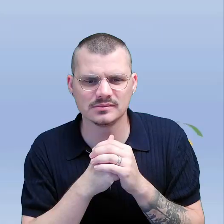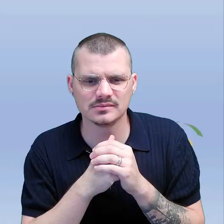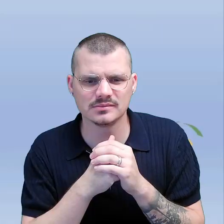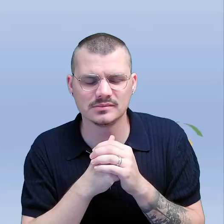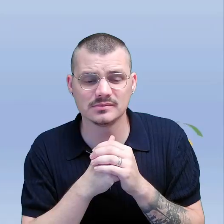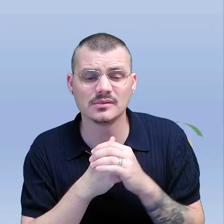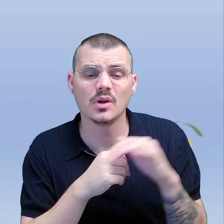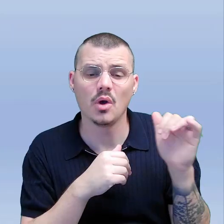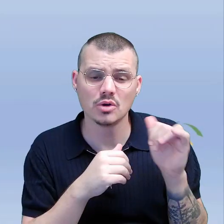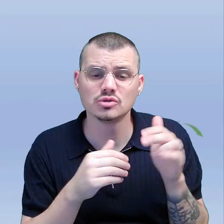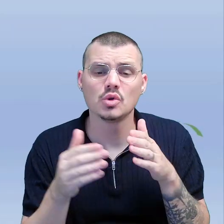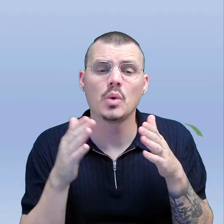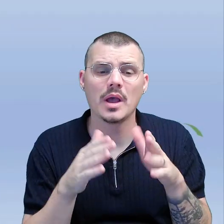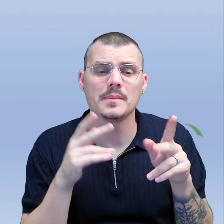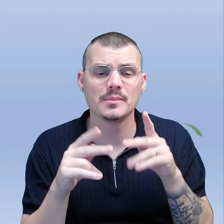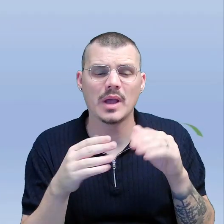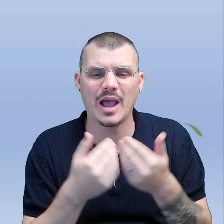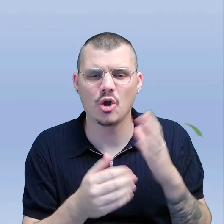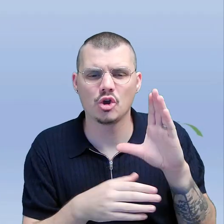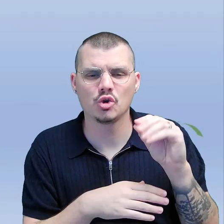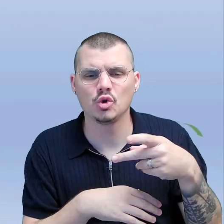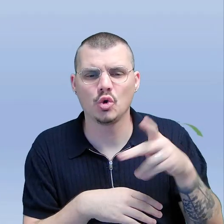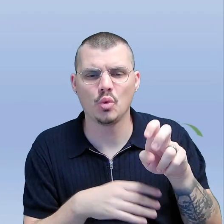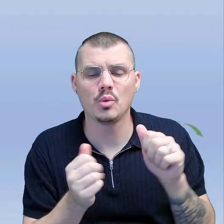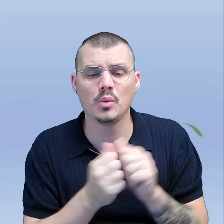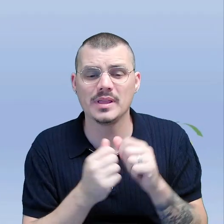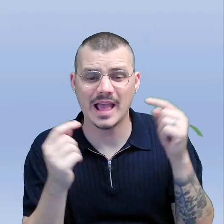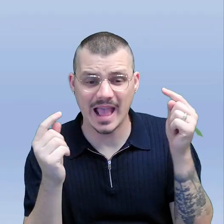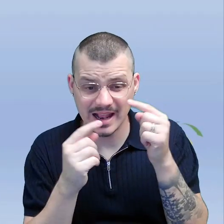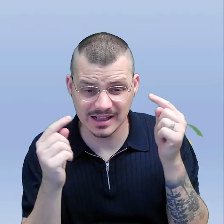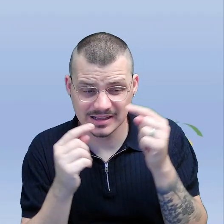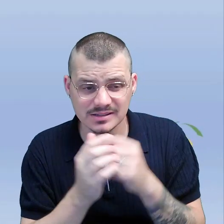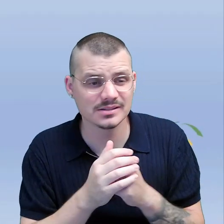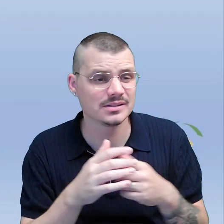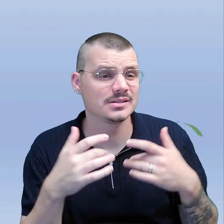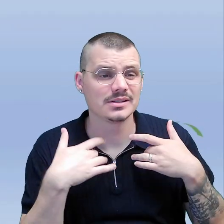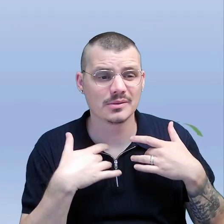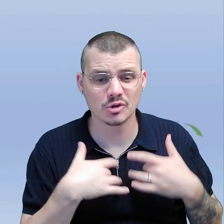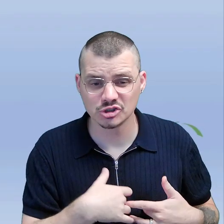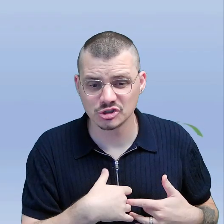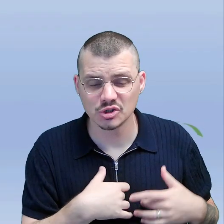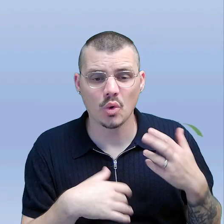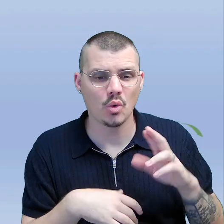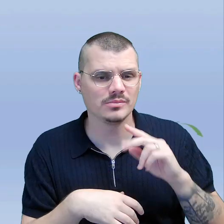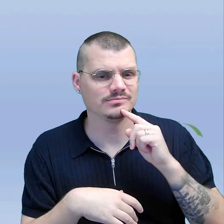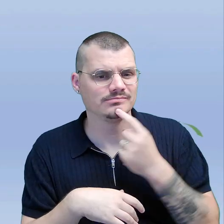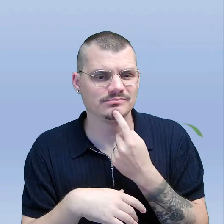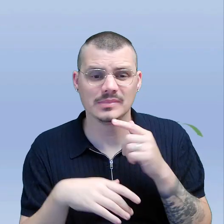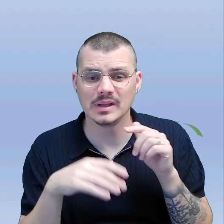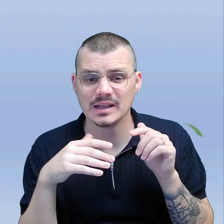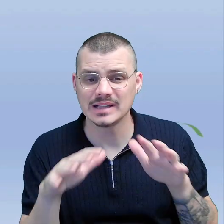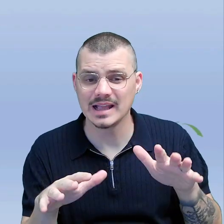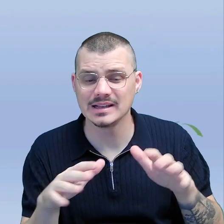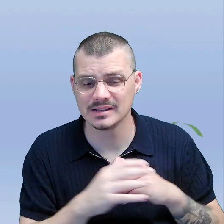It also is a way people cope with headaches, depression, or severe anxiety.